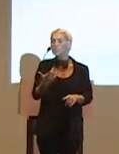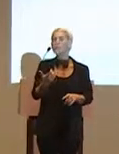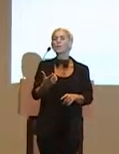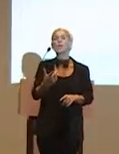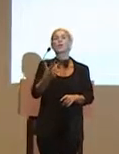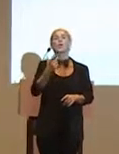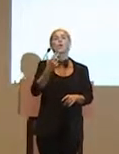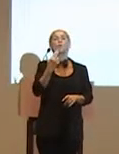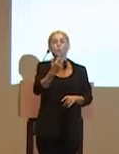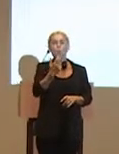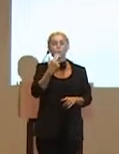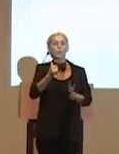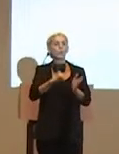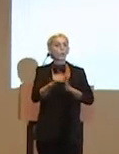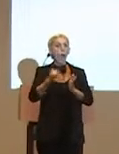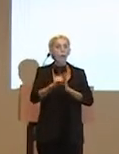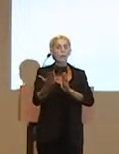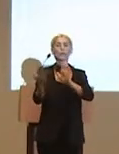is